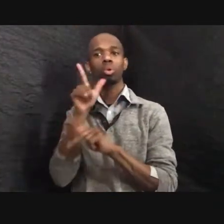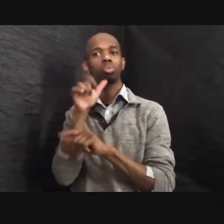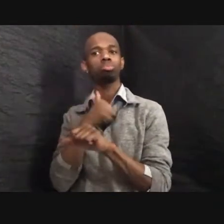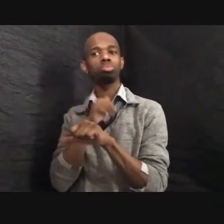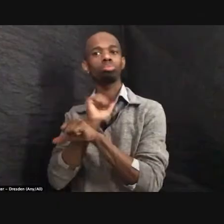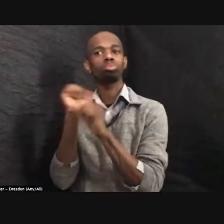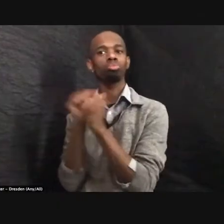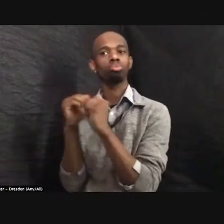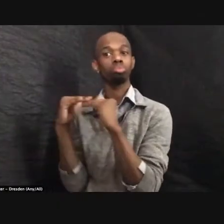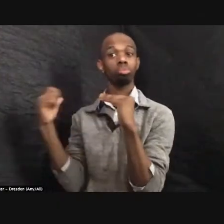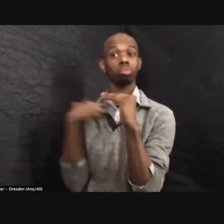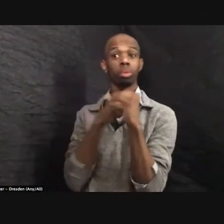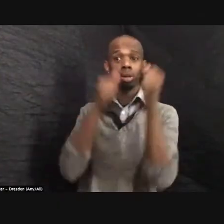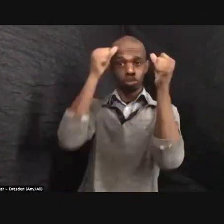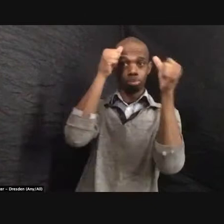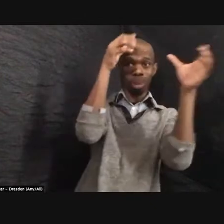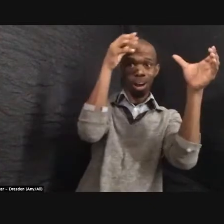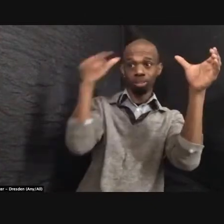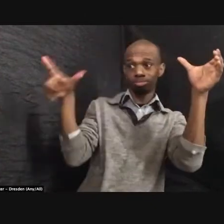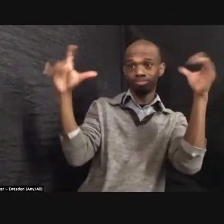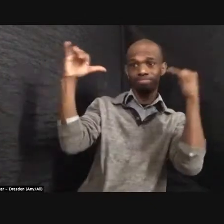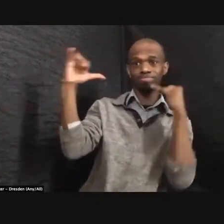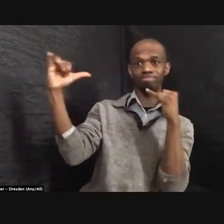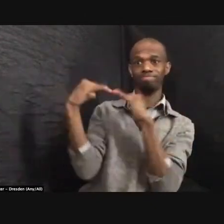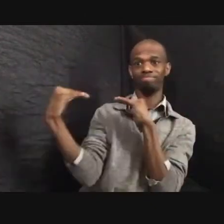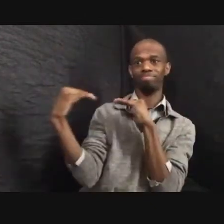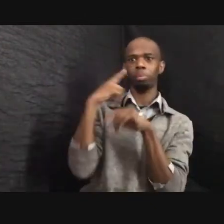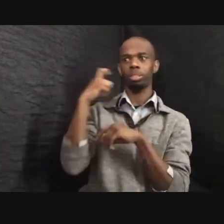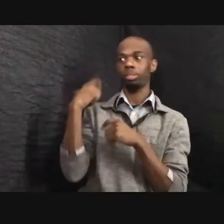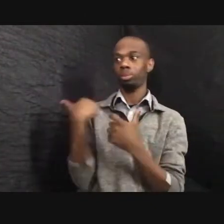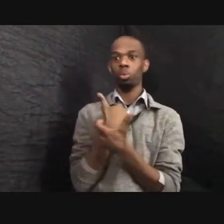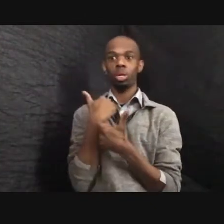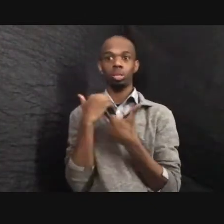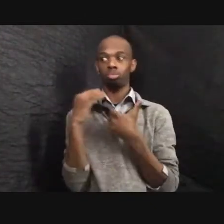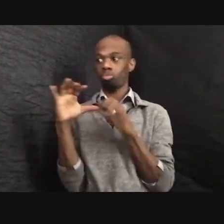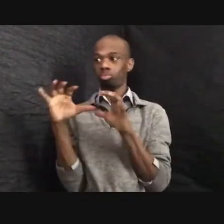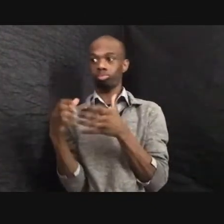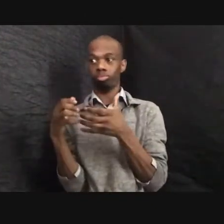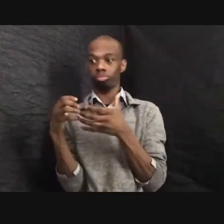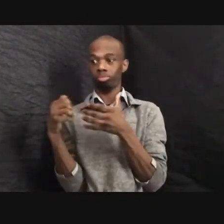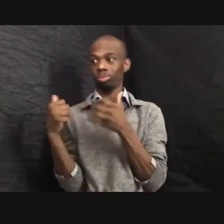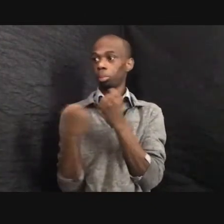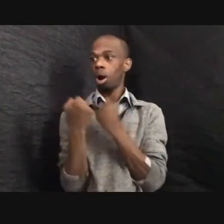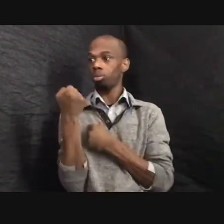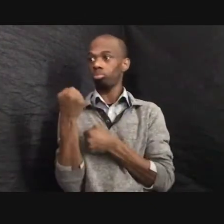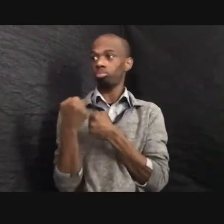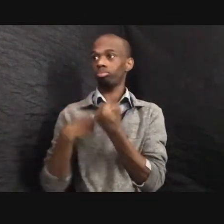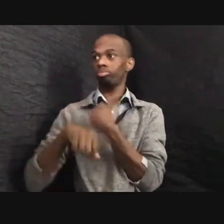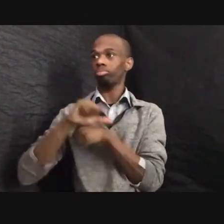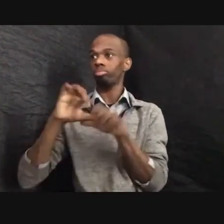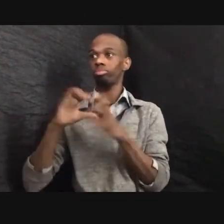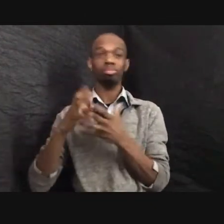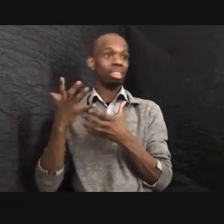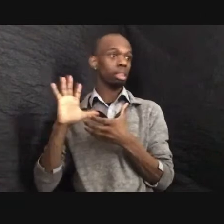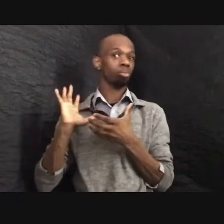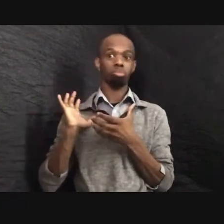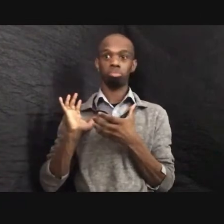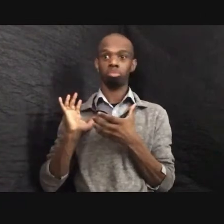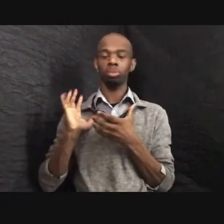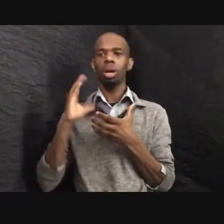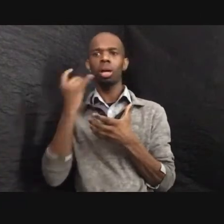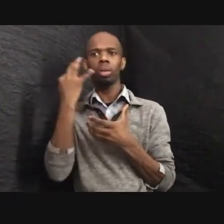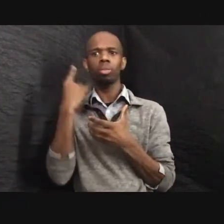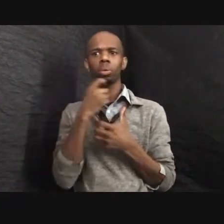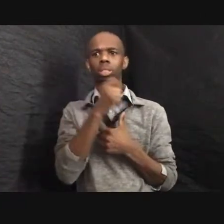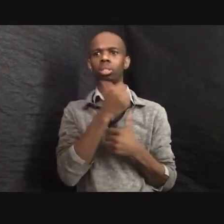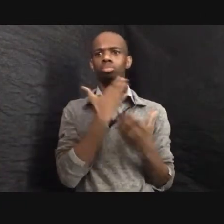because you know we all, like they say, we all we got. And you know, if it wasn't too much for somebody to give it to me, who am I to not